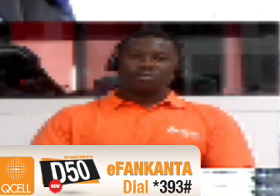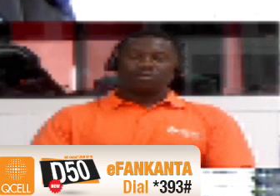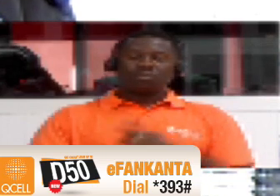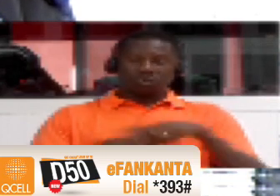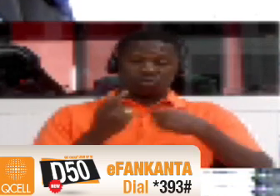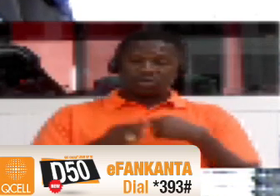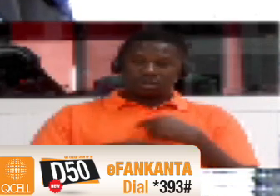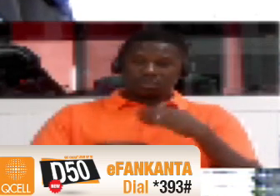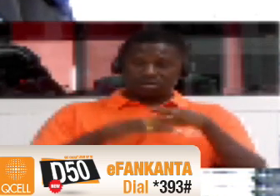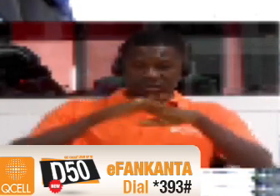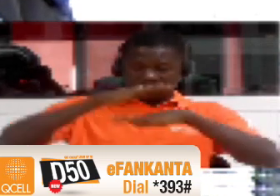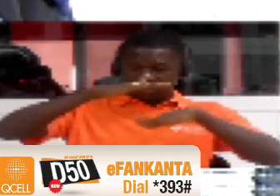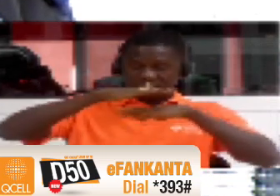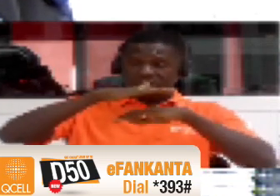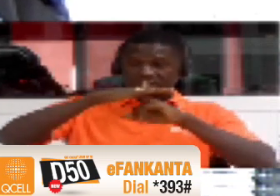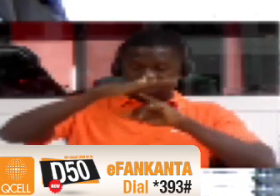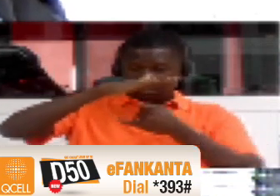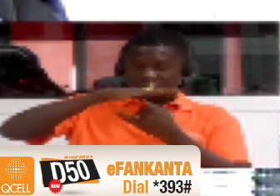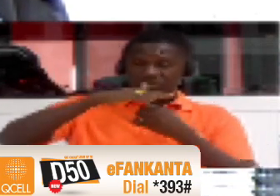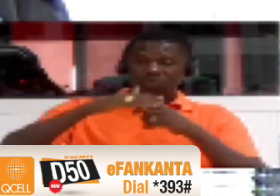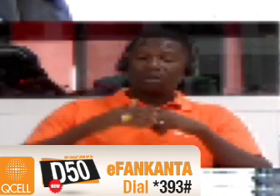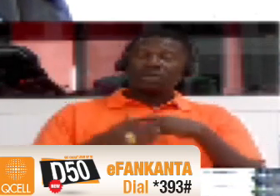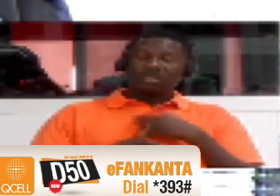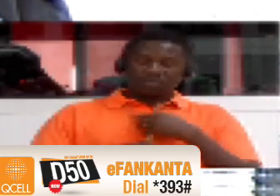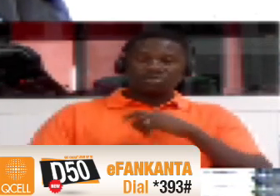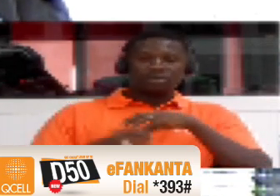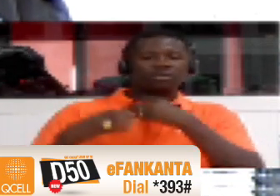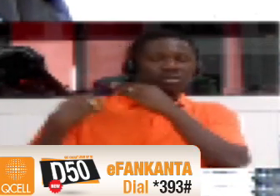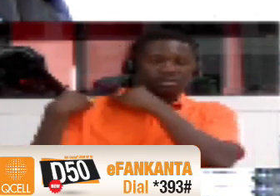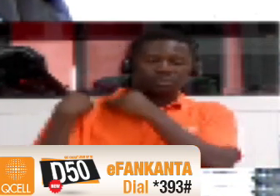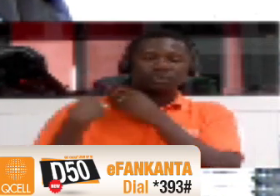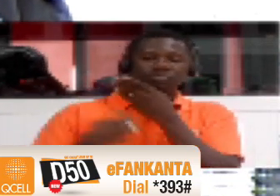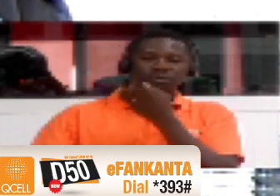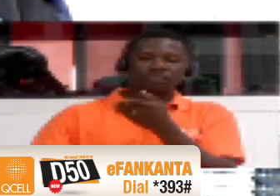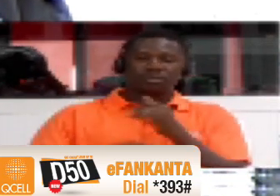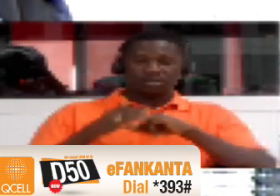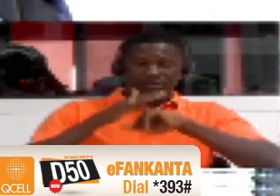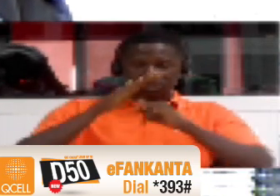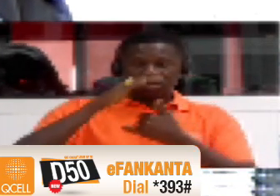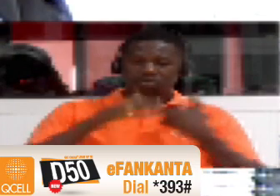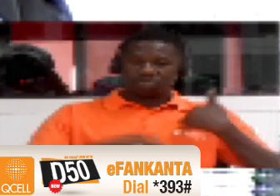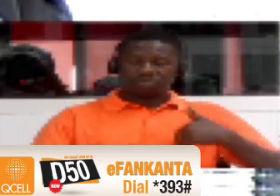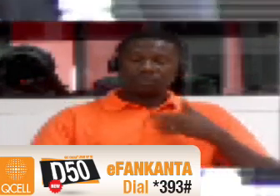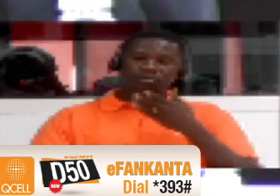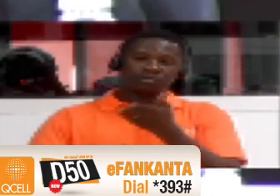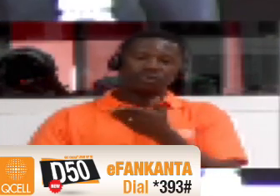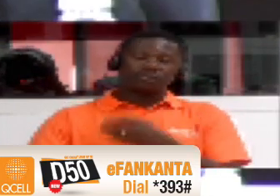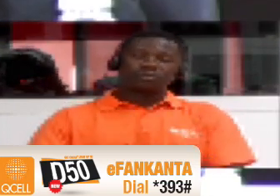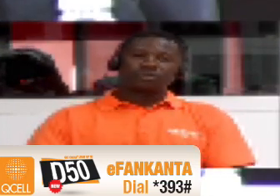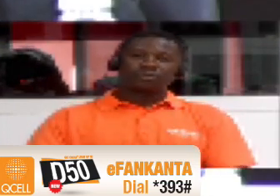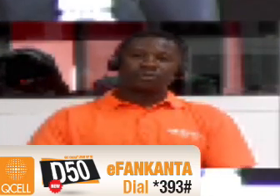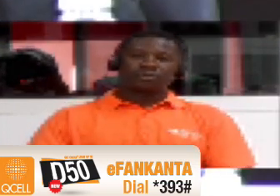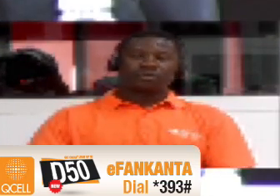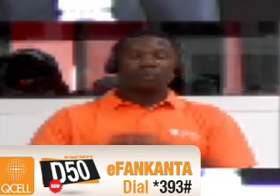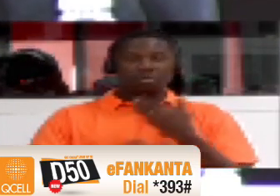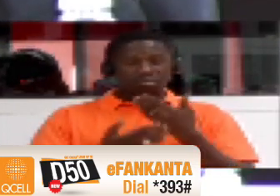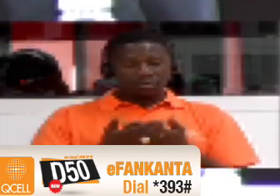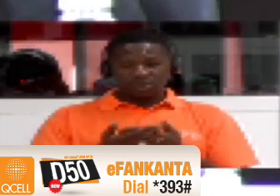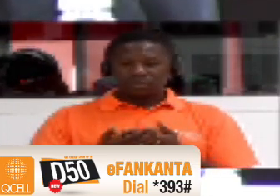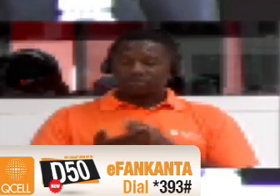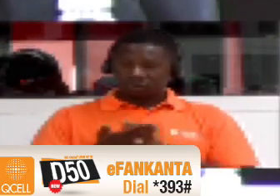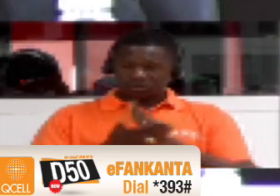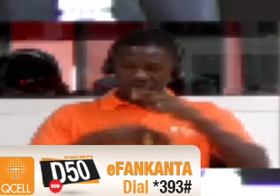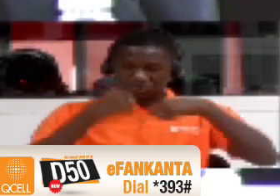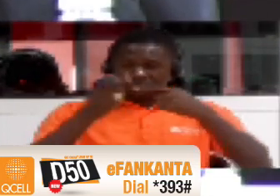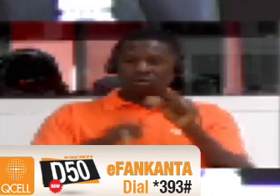But when it came to the junior rank, he was in charge of them. Yeah, please continue and tell us the other members of the teams, their full